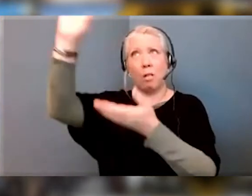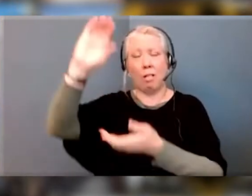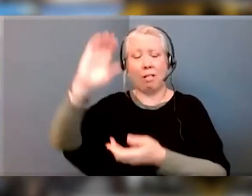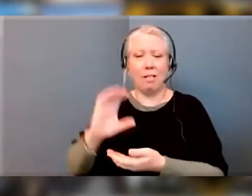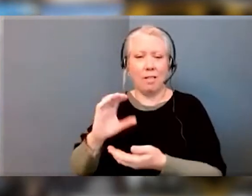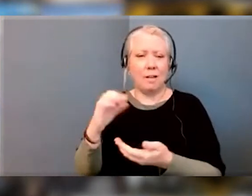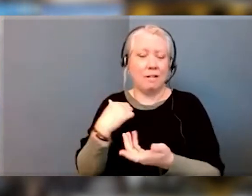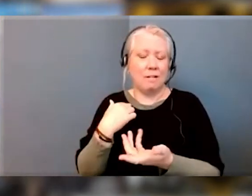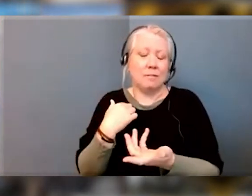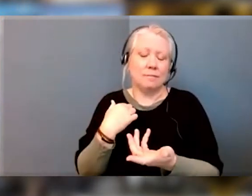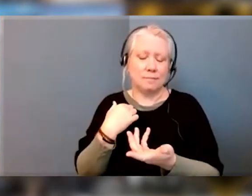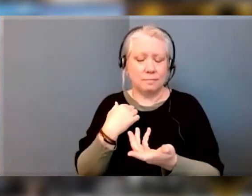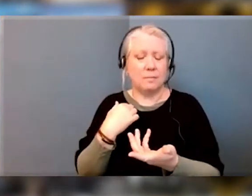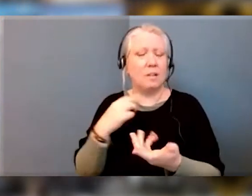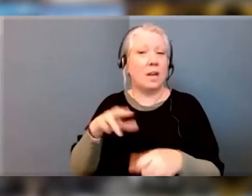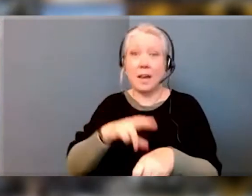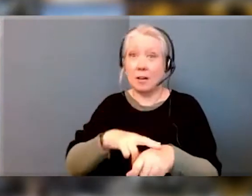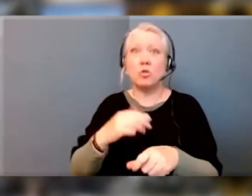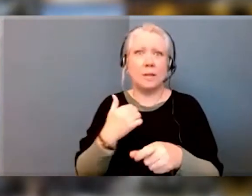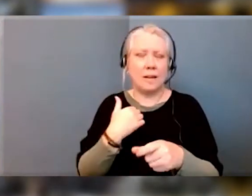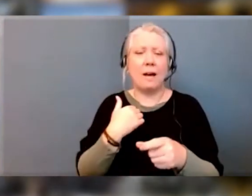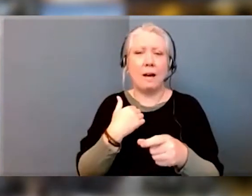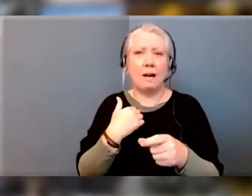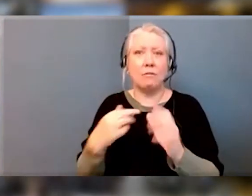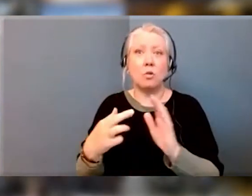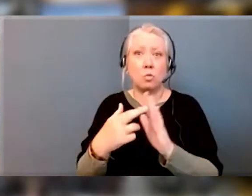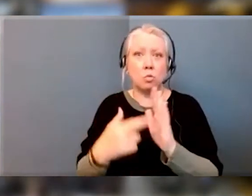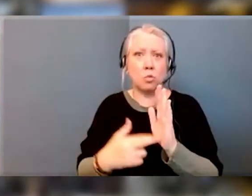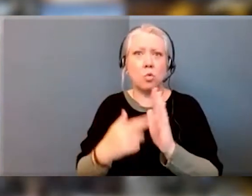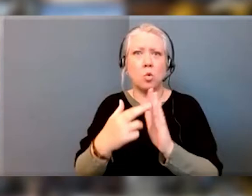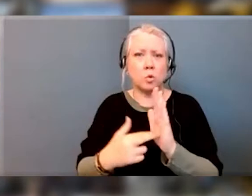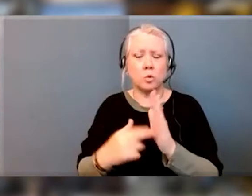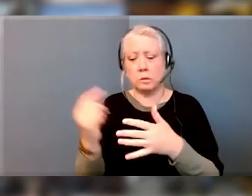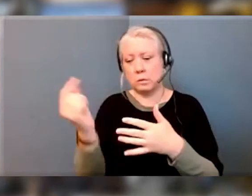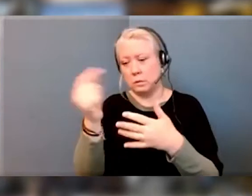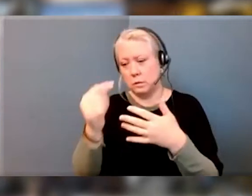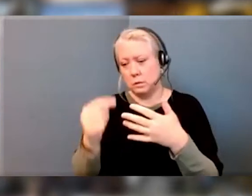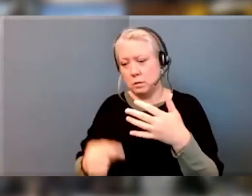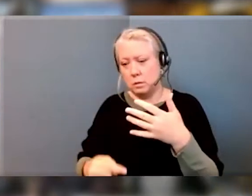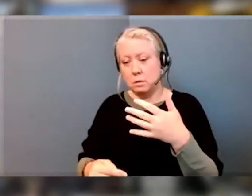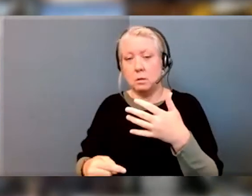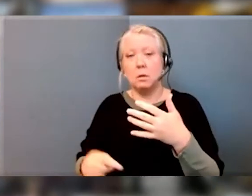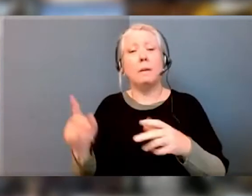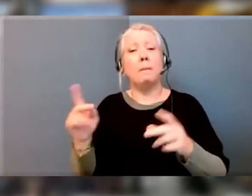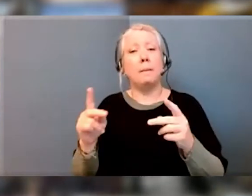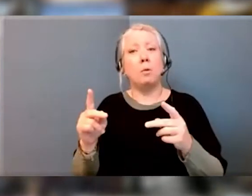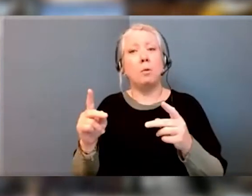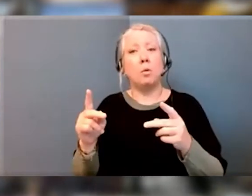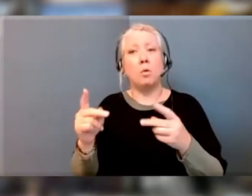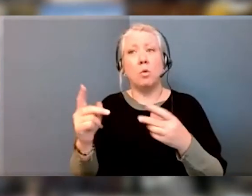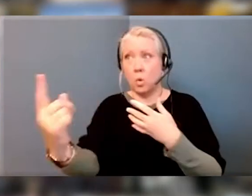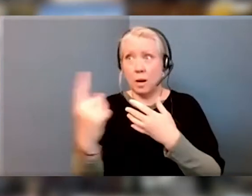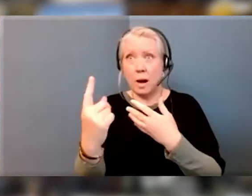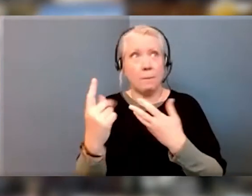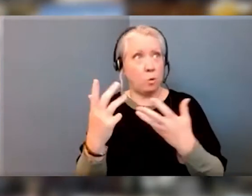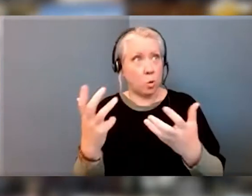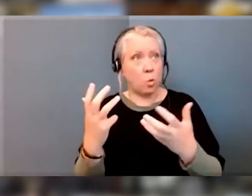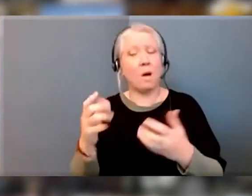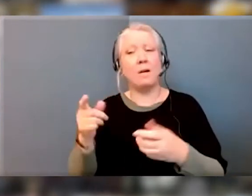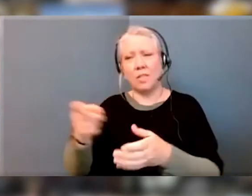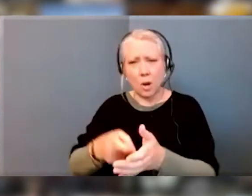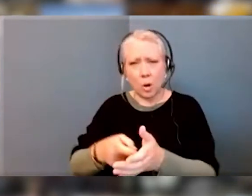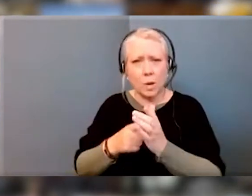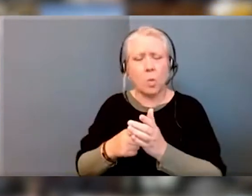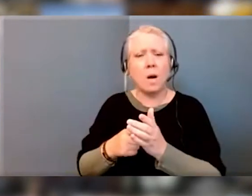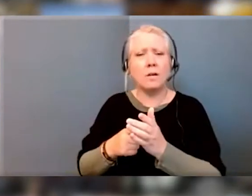to burden organizations, but these organizations seeking public service funds must be a 501c3